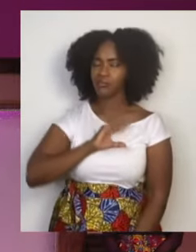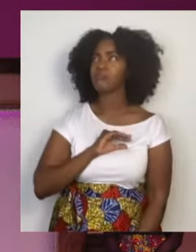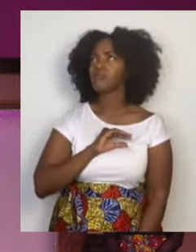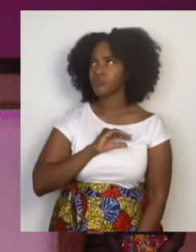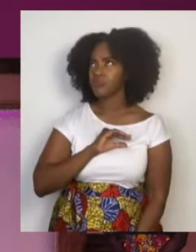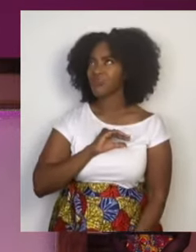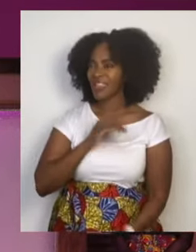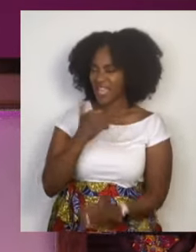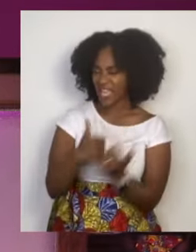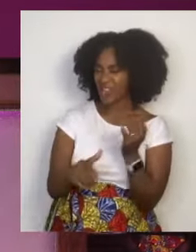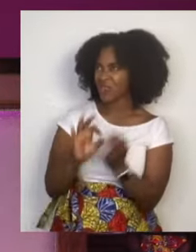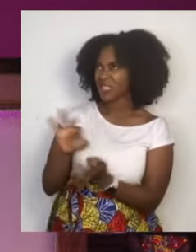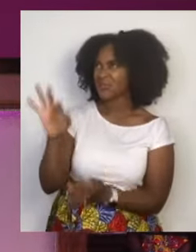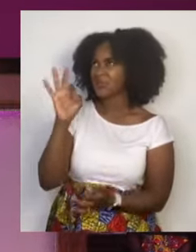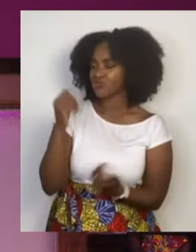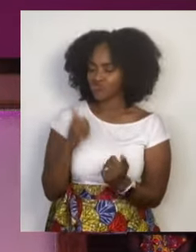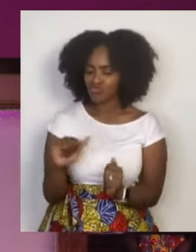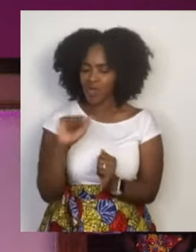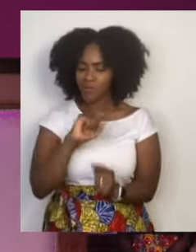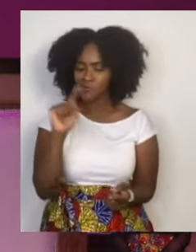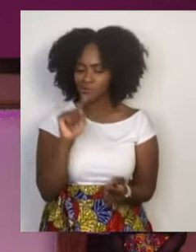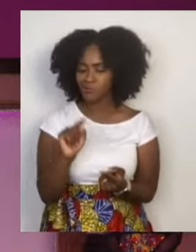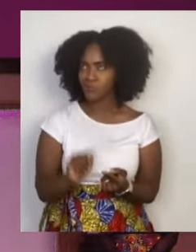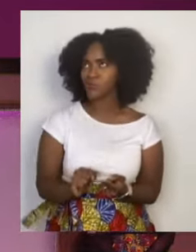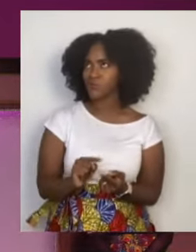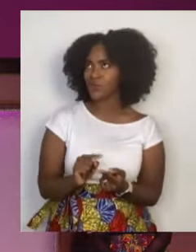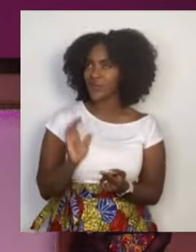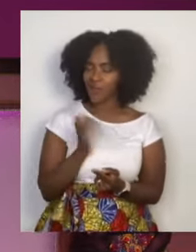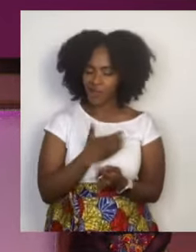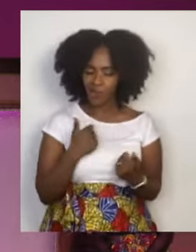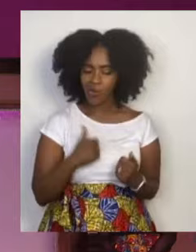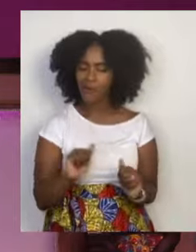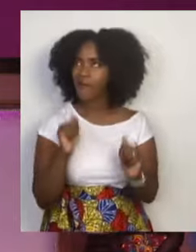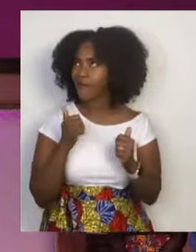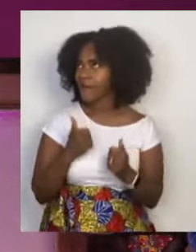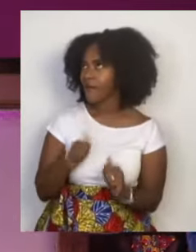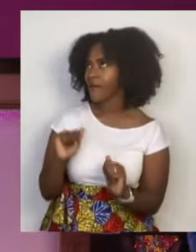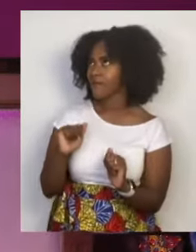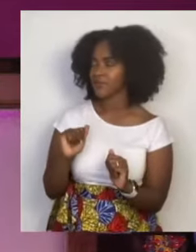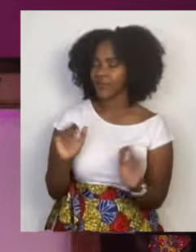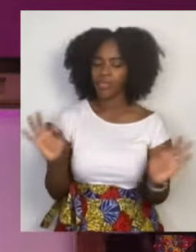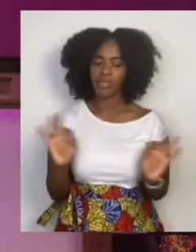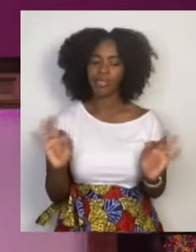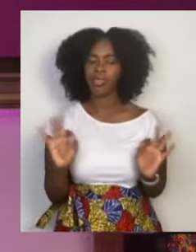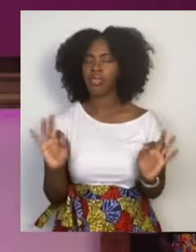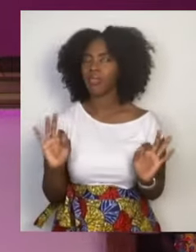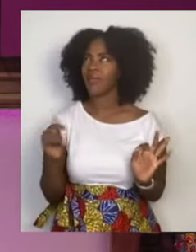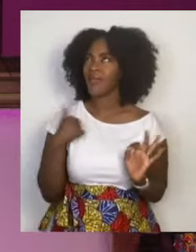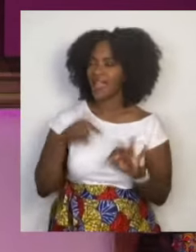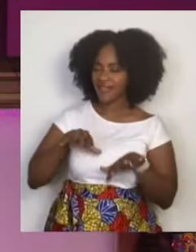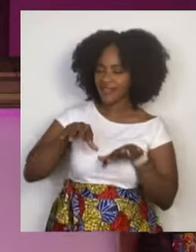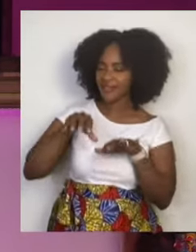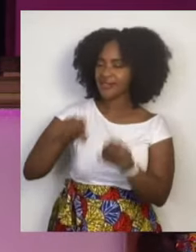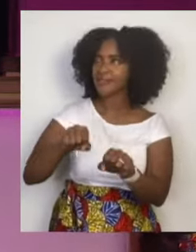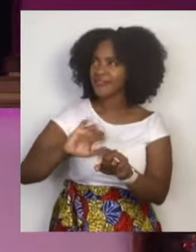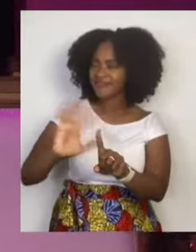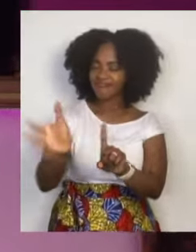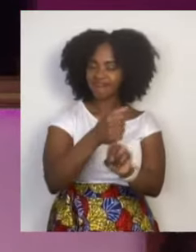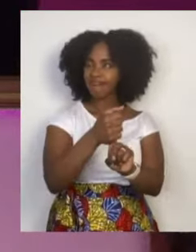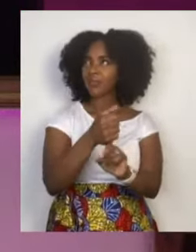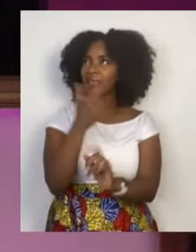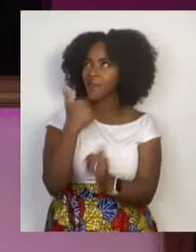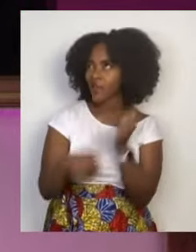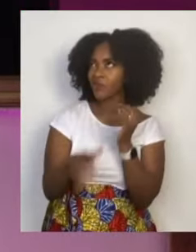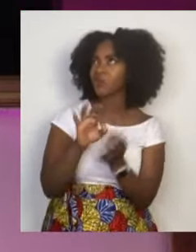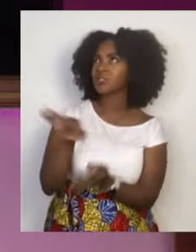are being made and have been made. I arrest every spirit that would say what you're doing